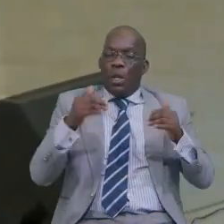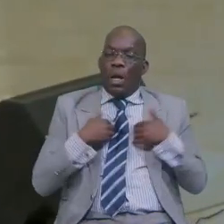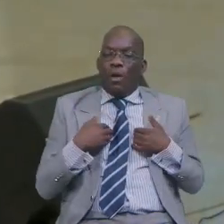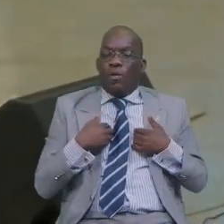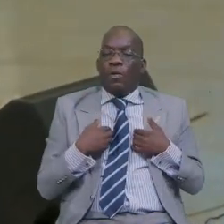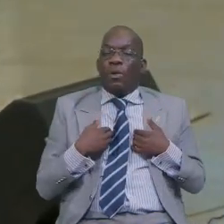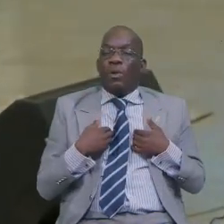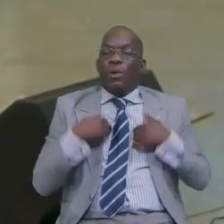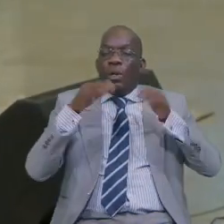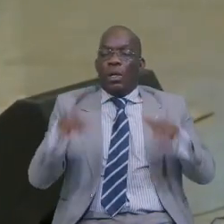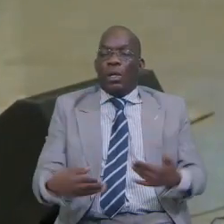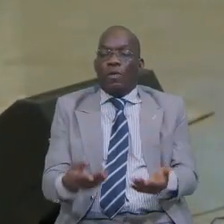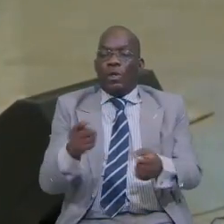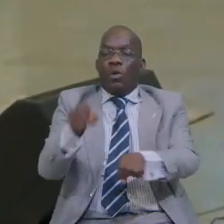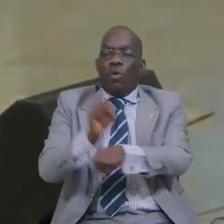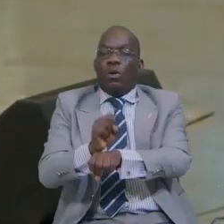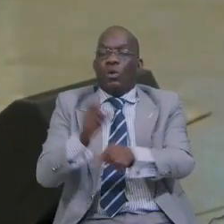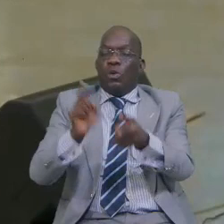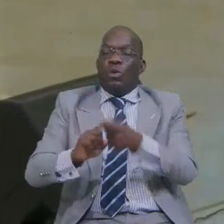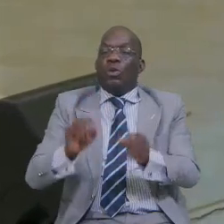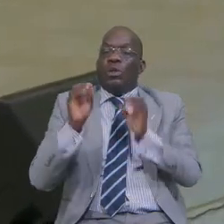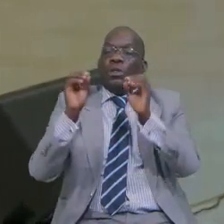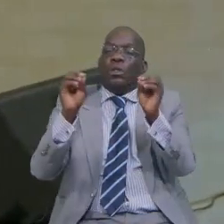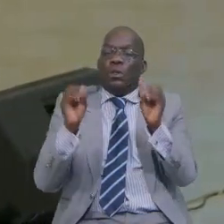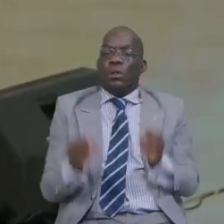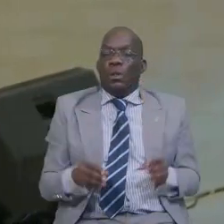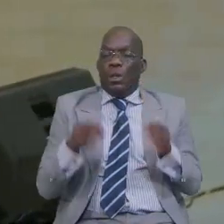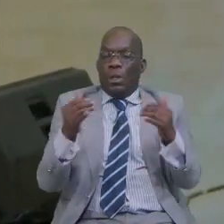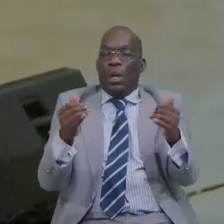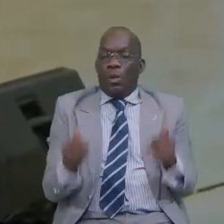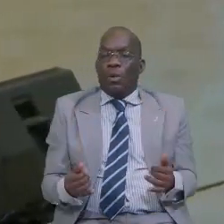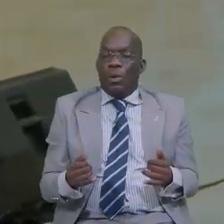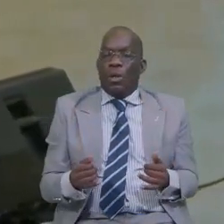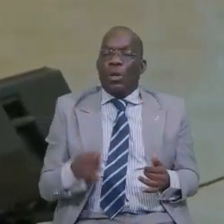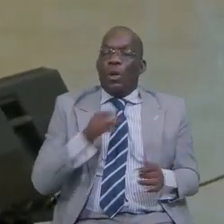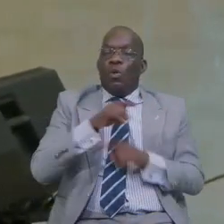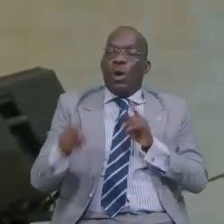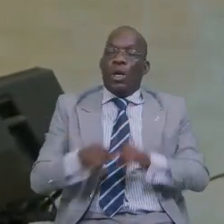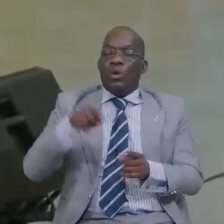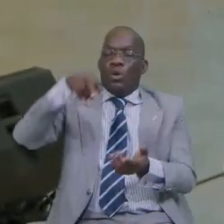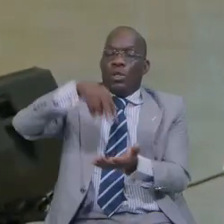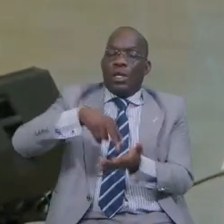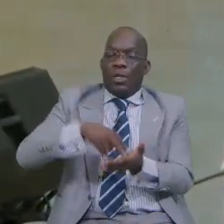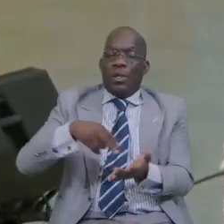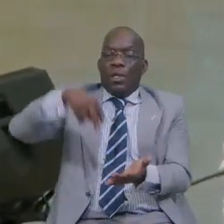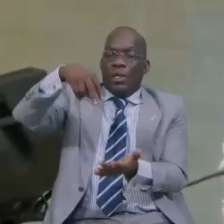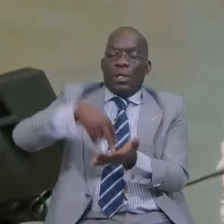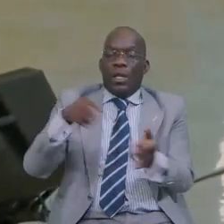teach us at that time. When you stand like a commissioned